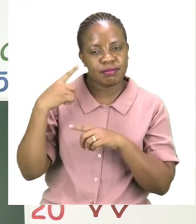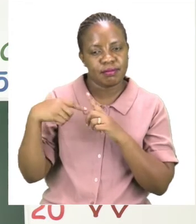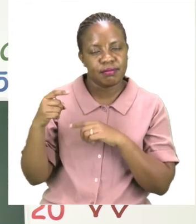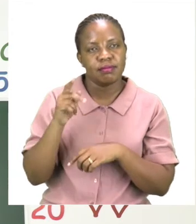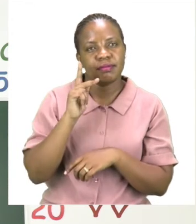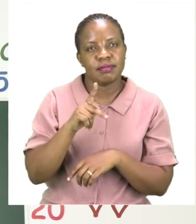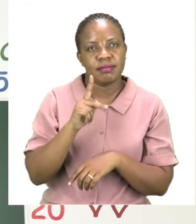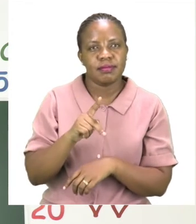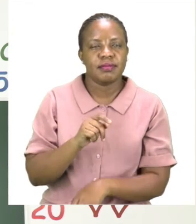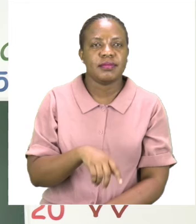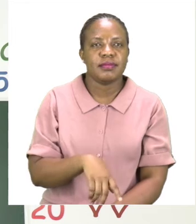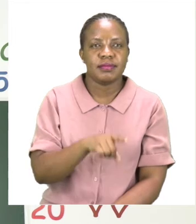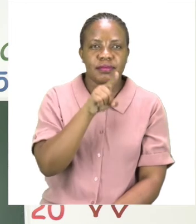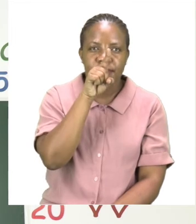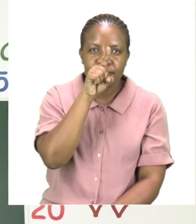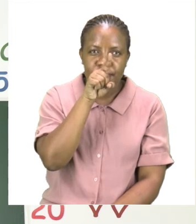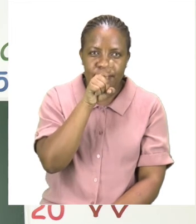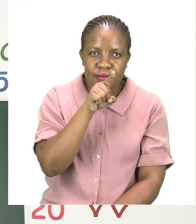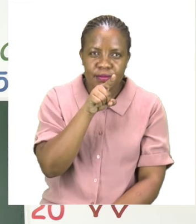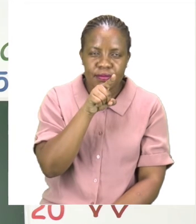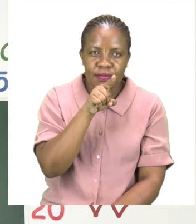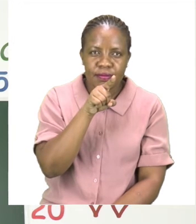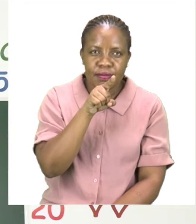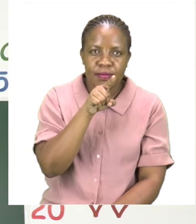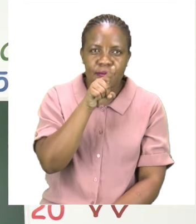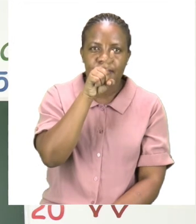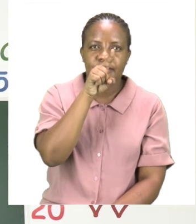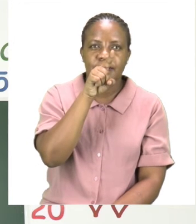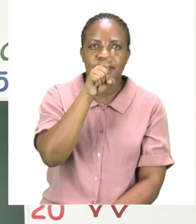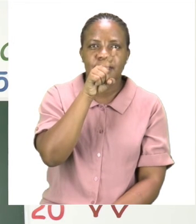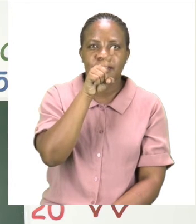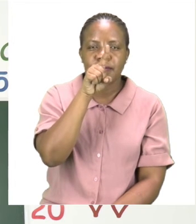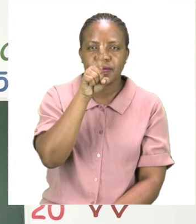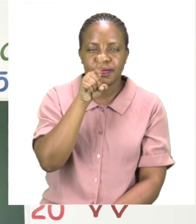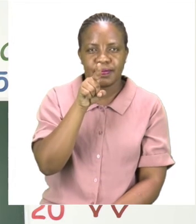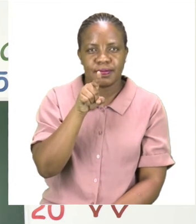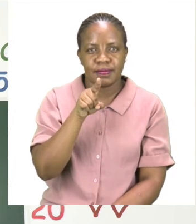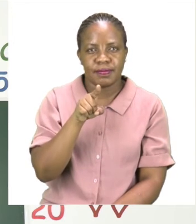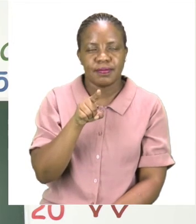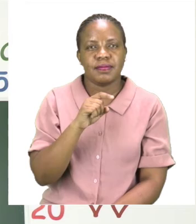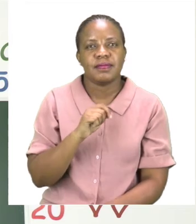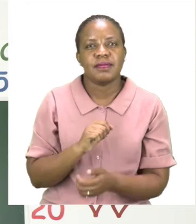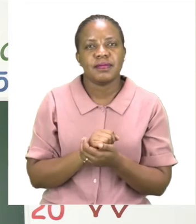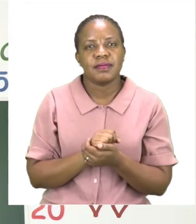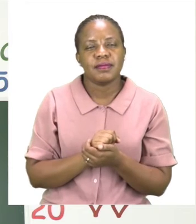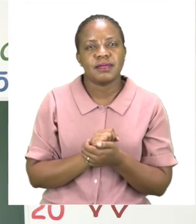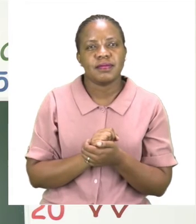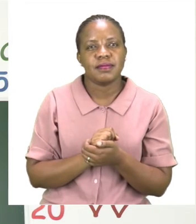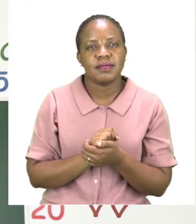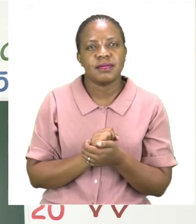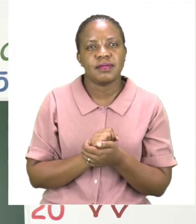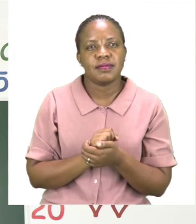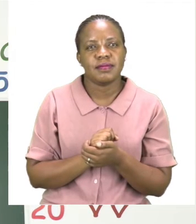We start down, up, and round. Remember, boys and